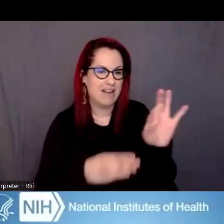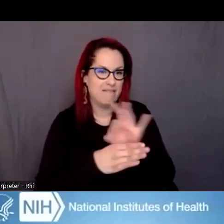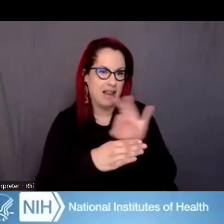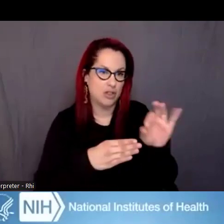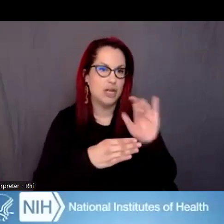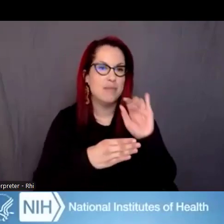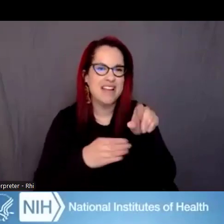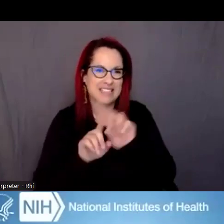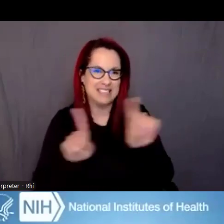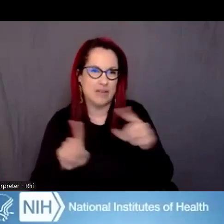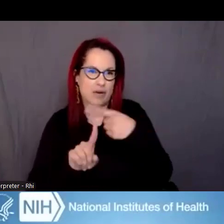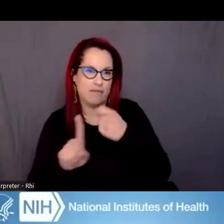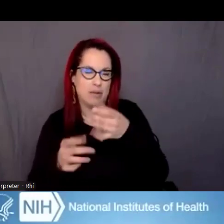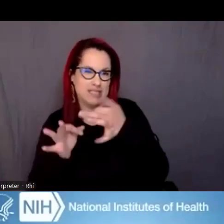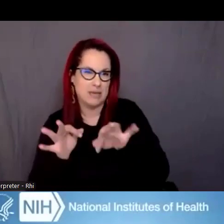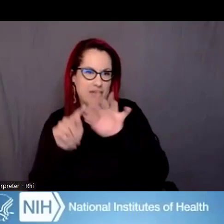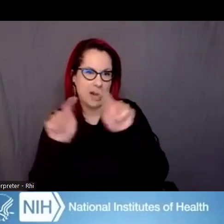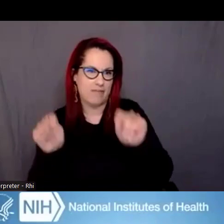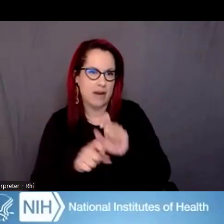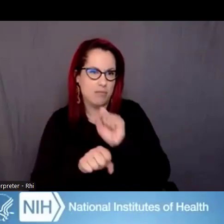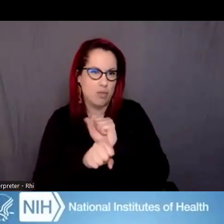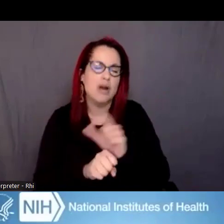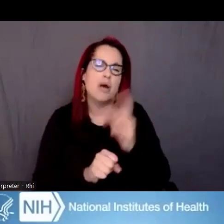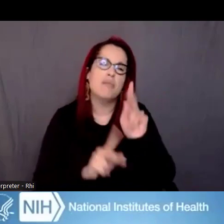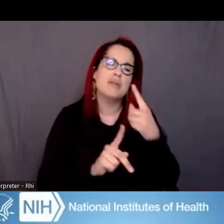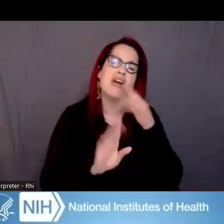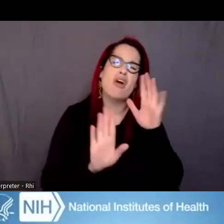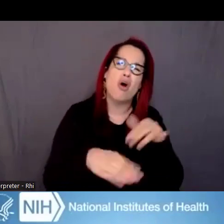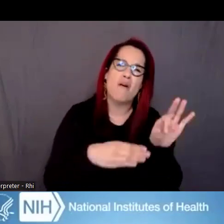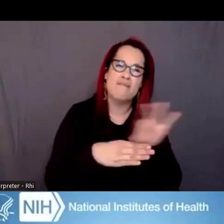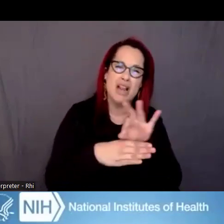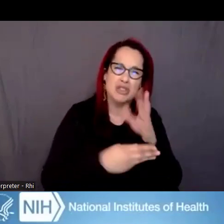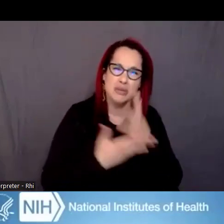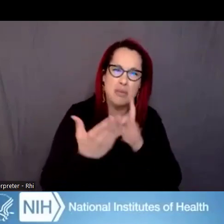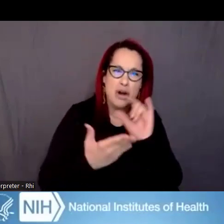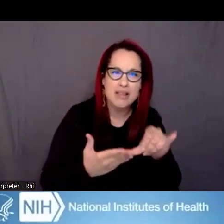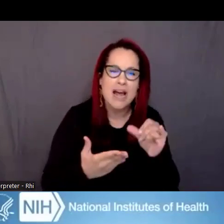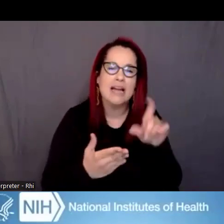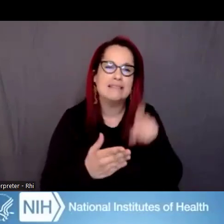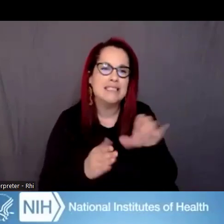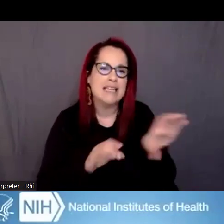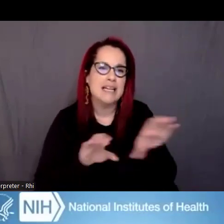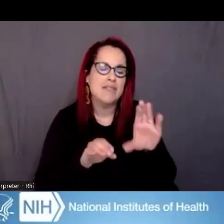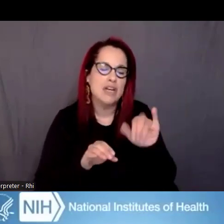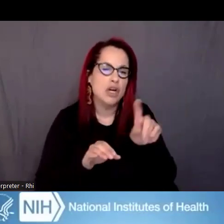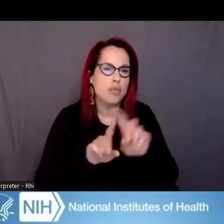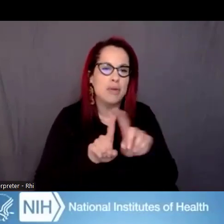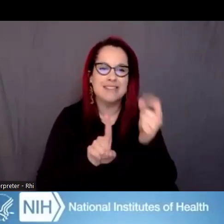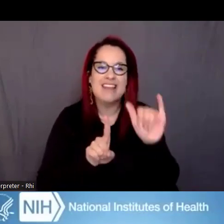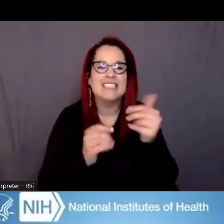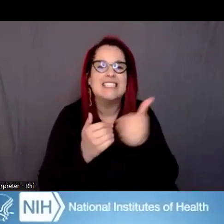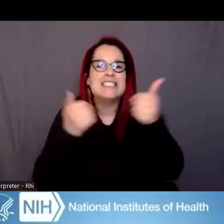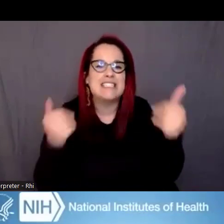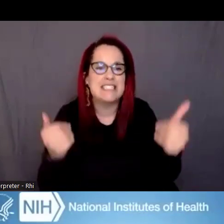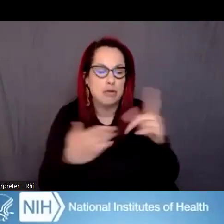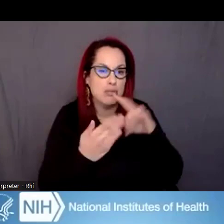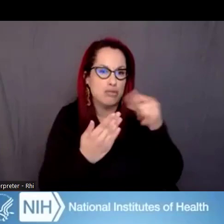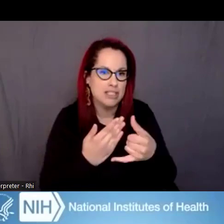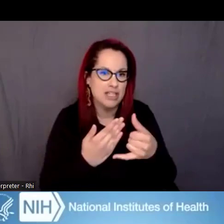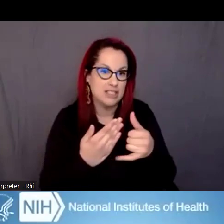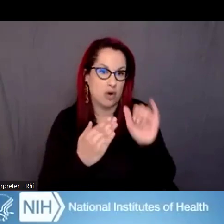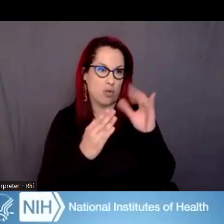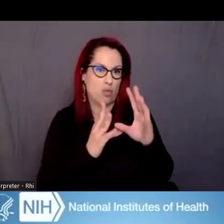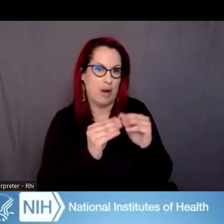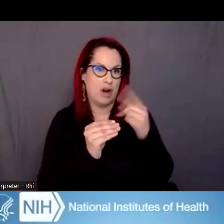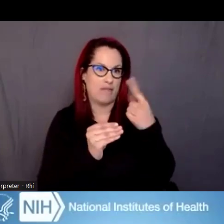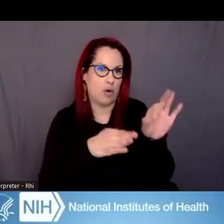Framework. I've heard people say, well, fellowships are part of it. Why aren't they listed in activity code? That's a separate project. There'll be a separate webinar for that.